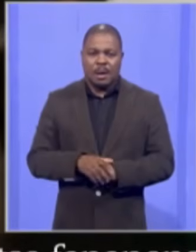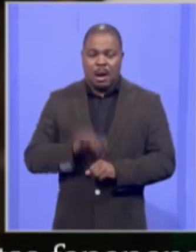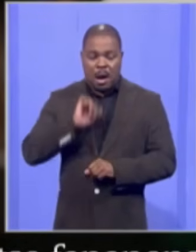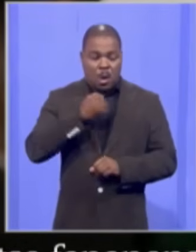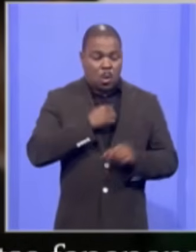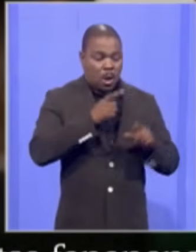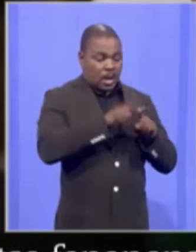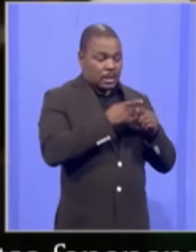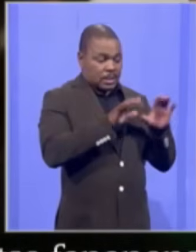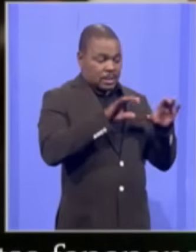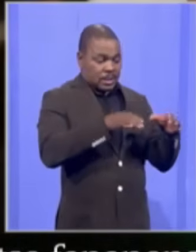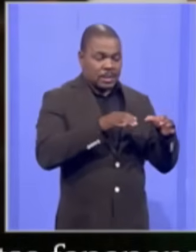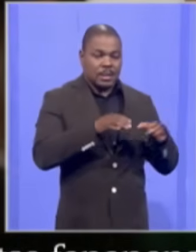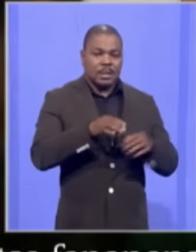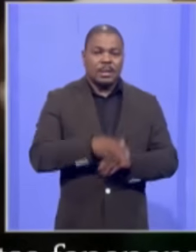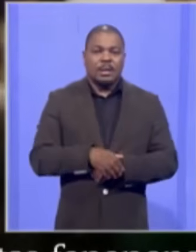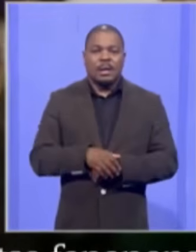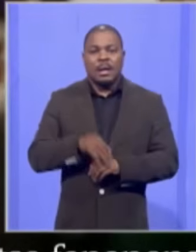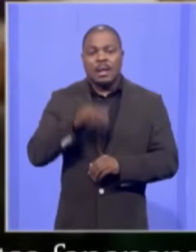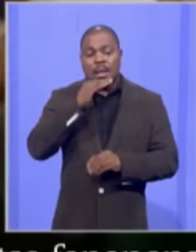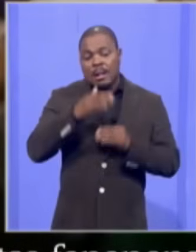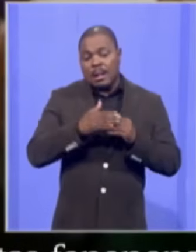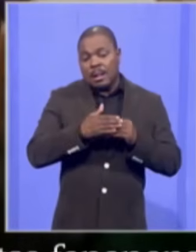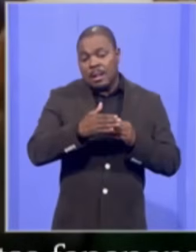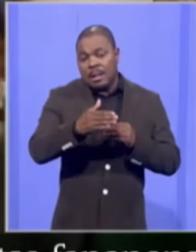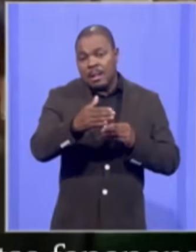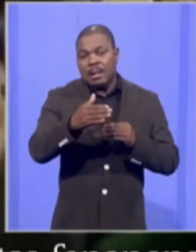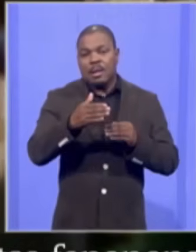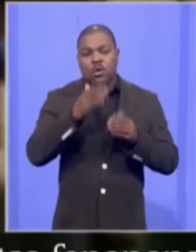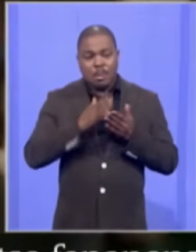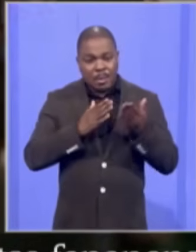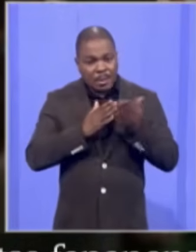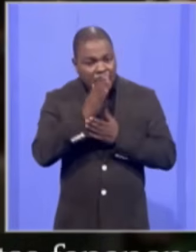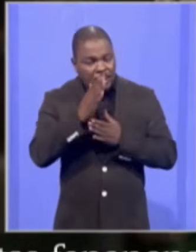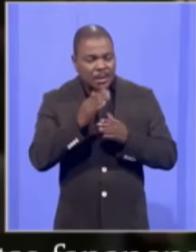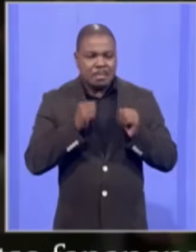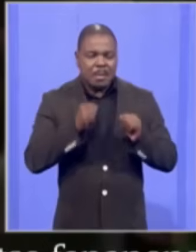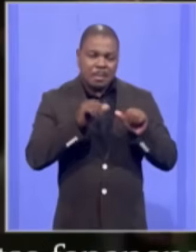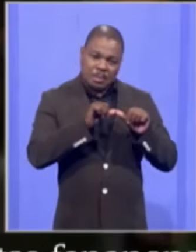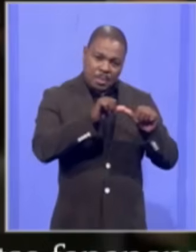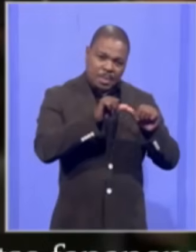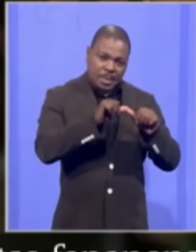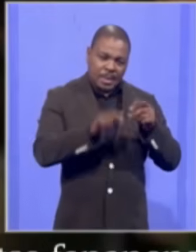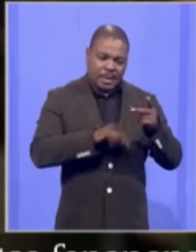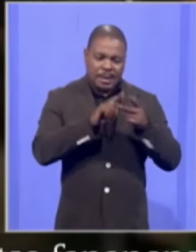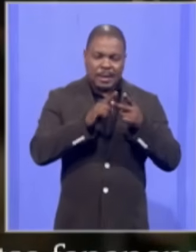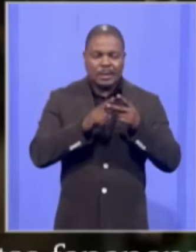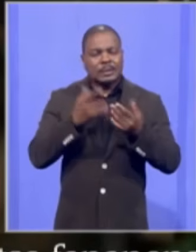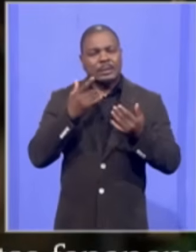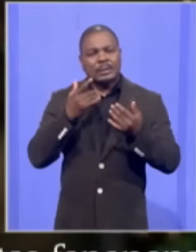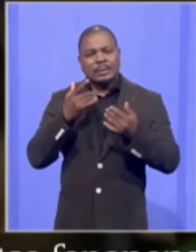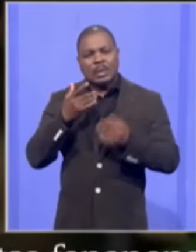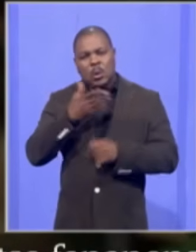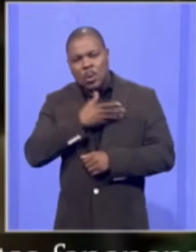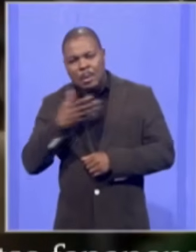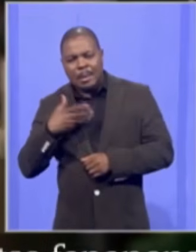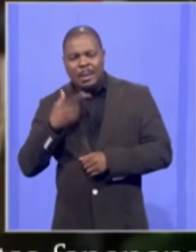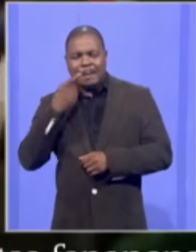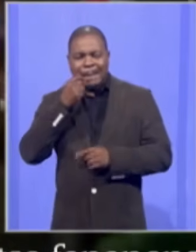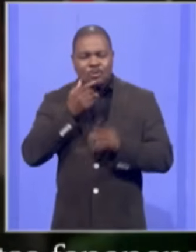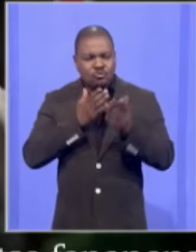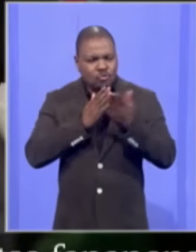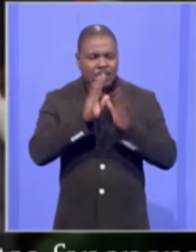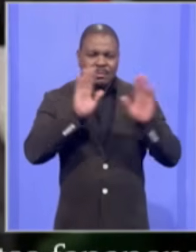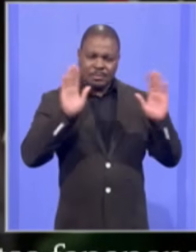is to not reduce the normative framework, whether it's on women's human rights, sexual rights, any of those issues that are